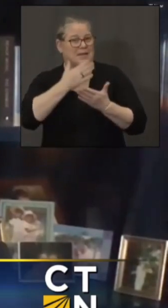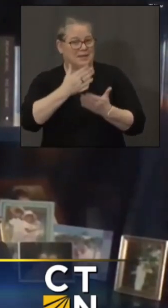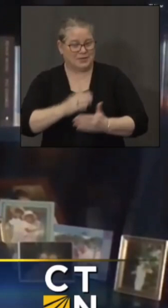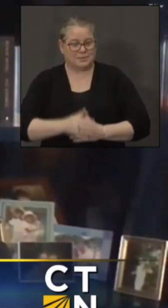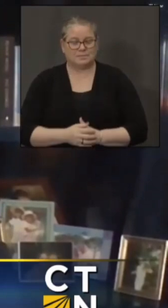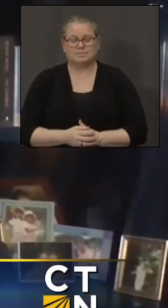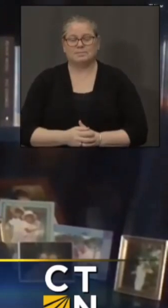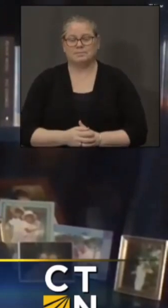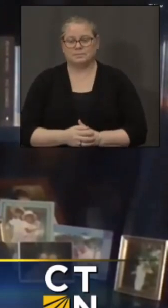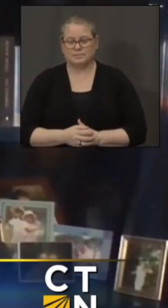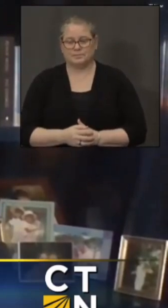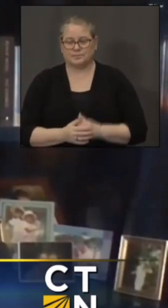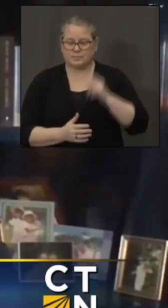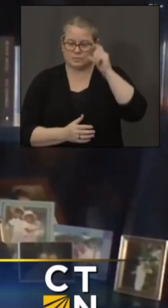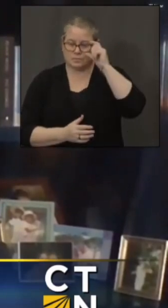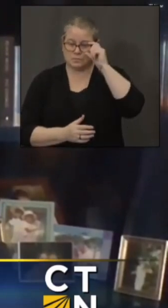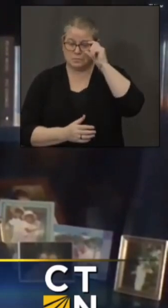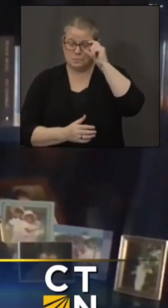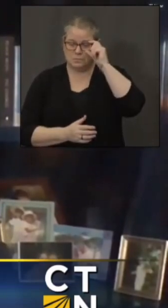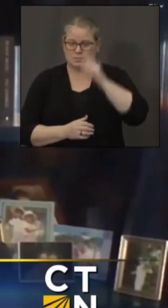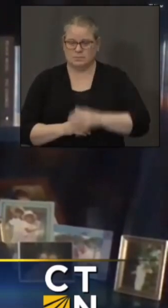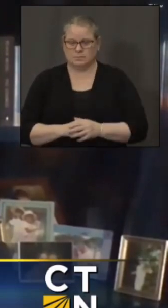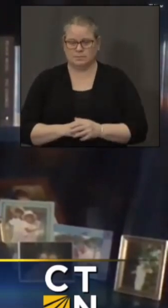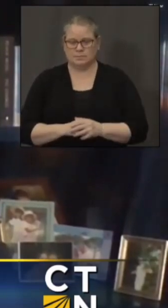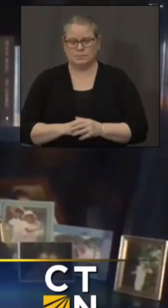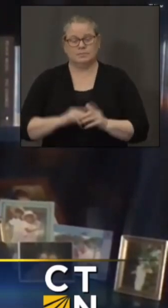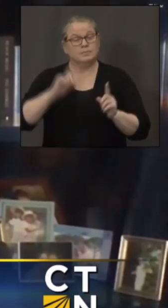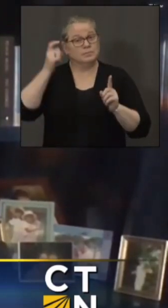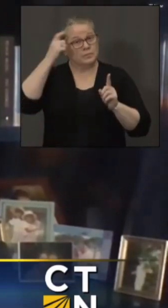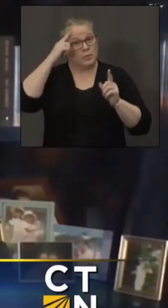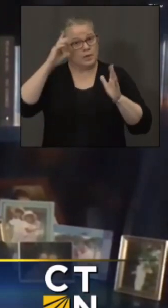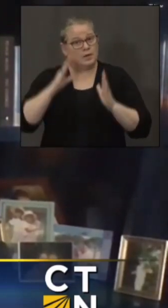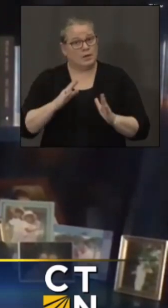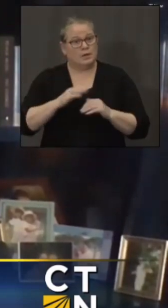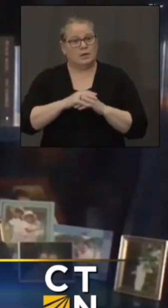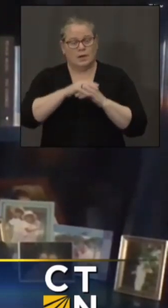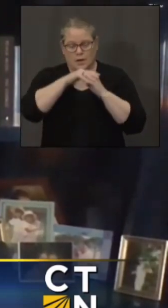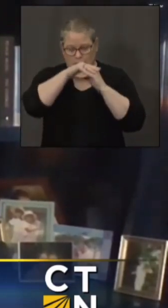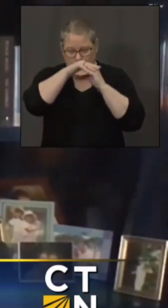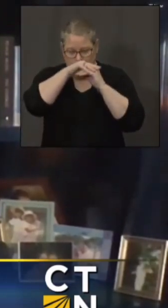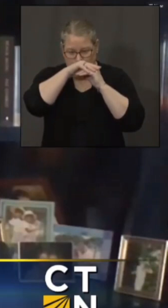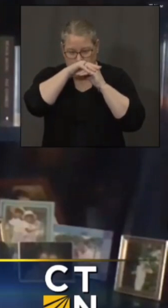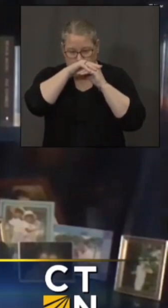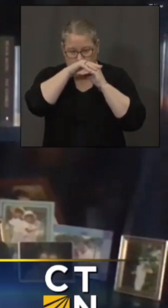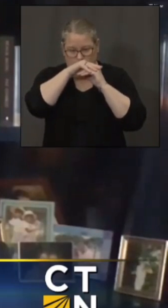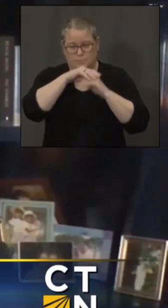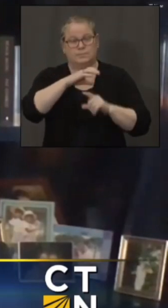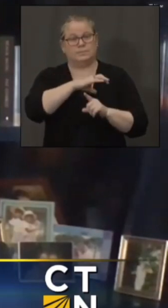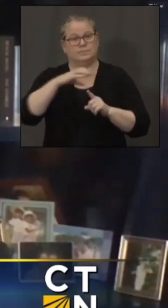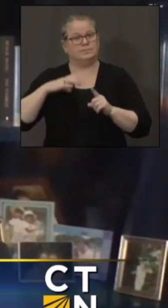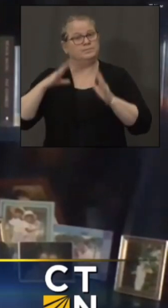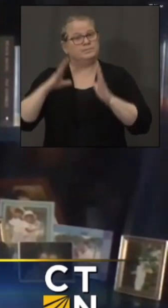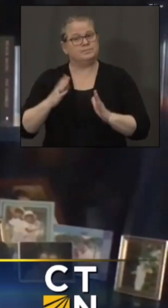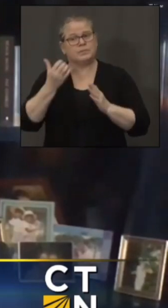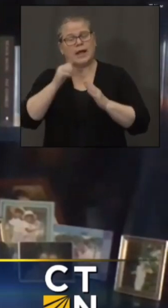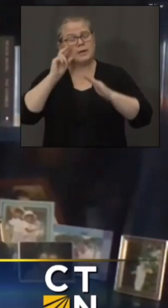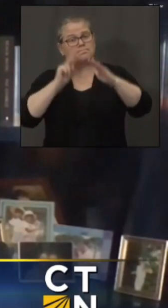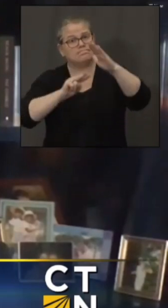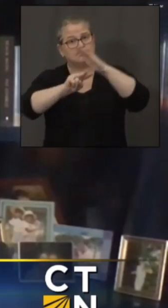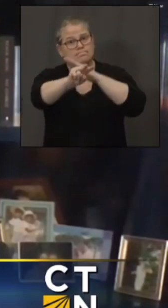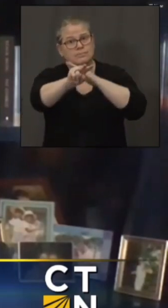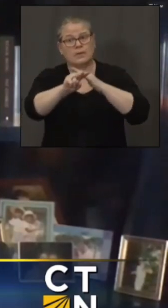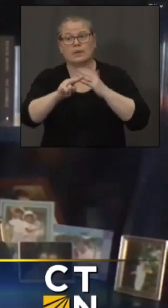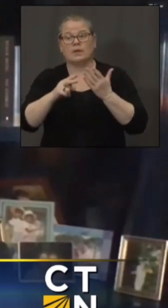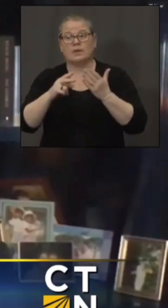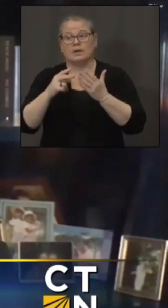Governor or Commissioner Lamont, do you have projections on how this latest COVID surge is going to affect small businesses? And